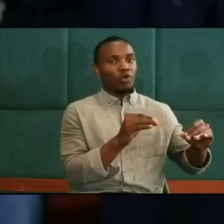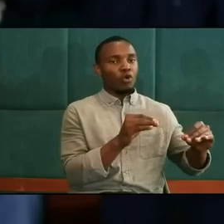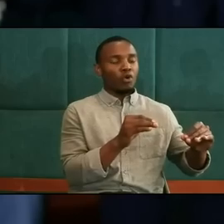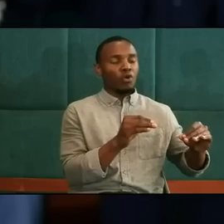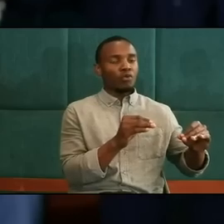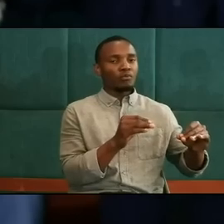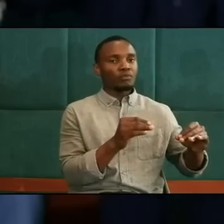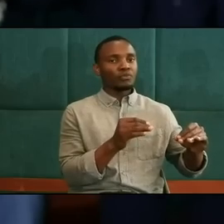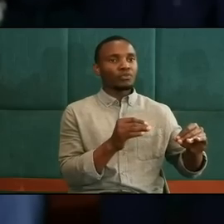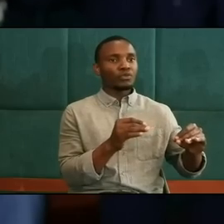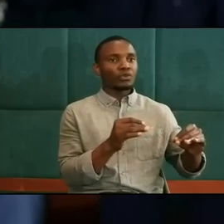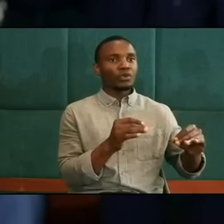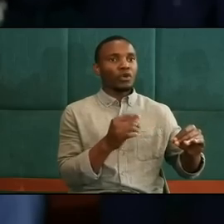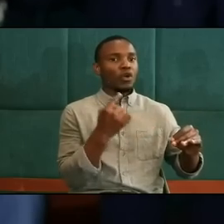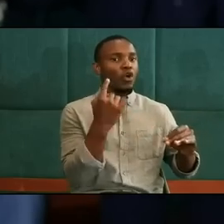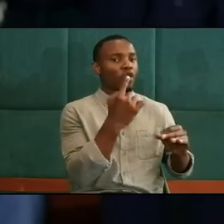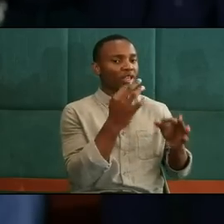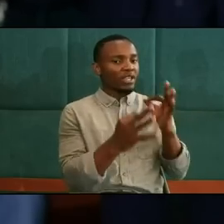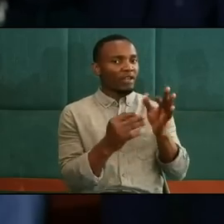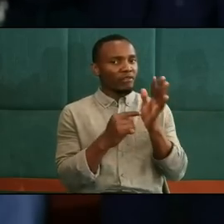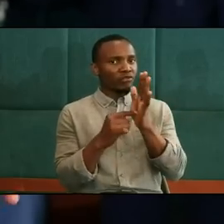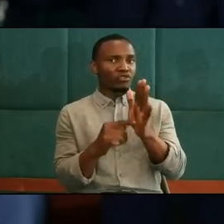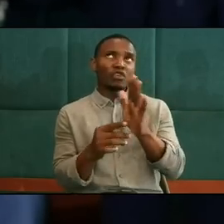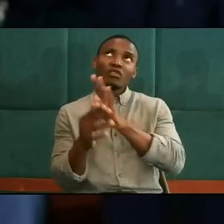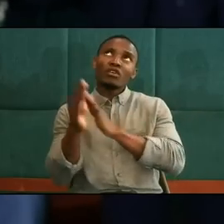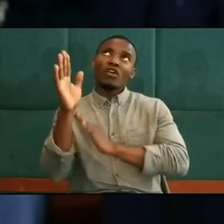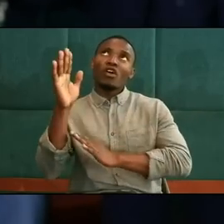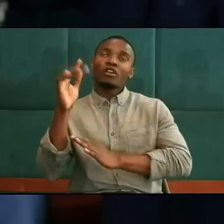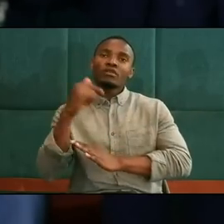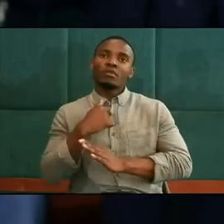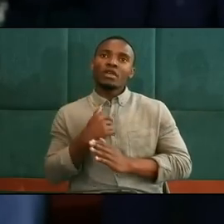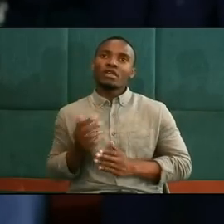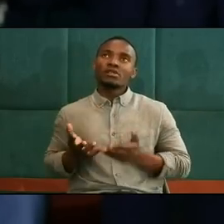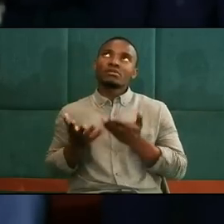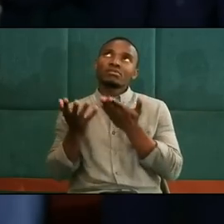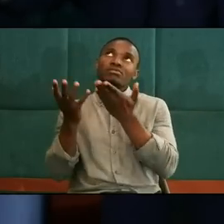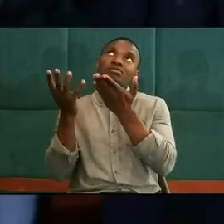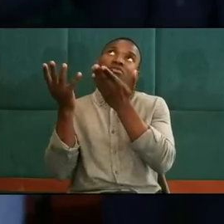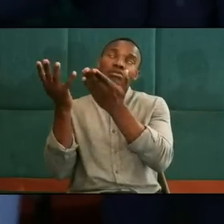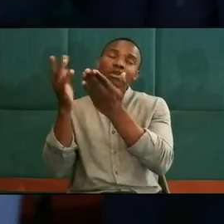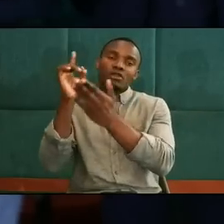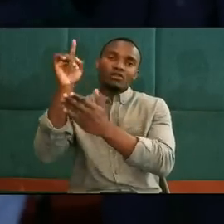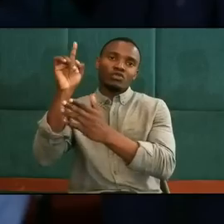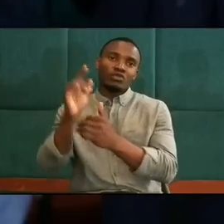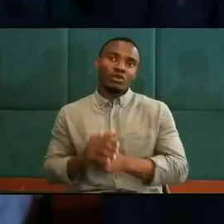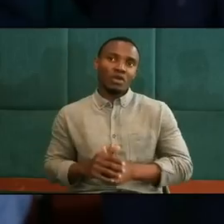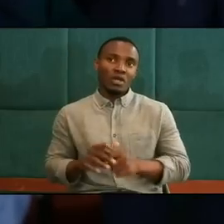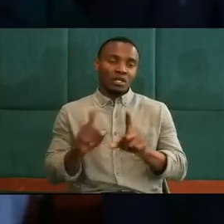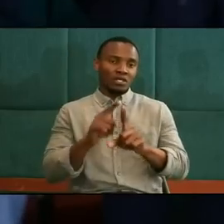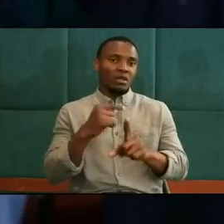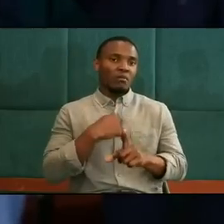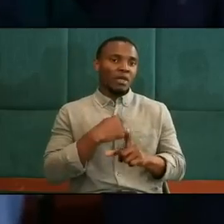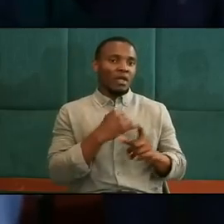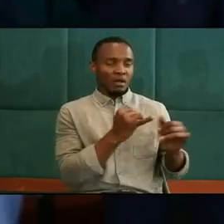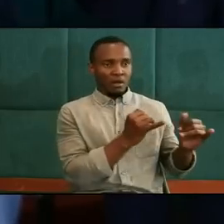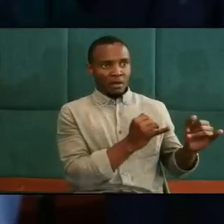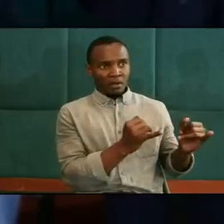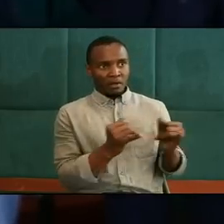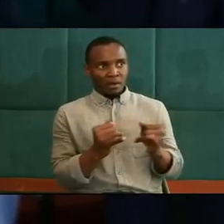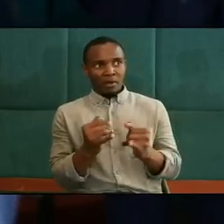you have demonstrated to God that I surrender to you. And so I invite you,